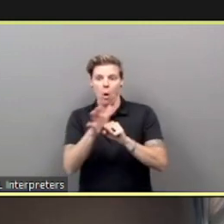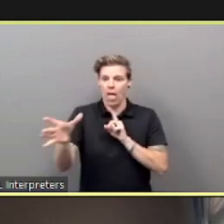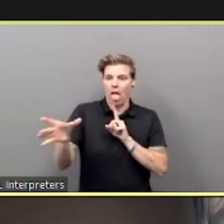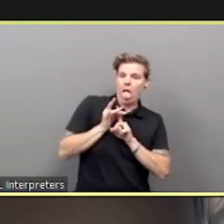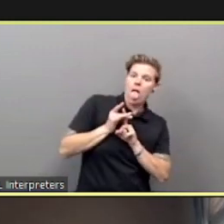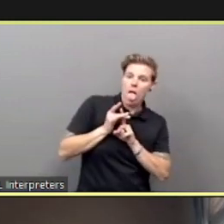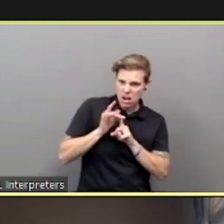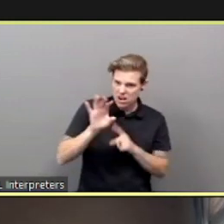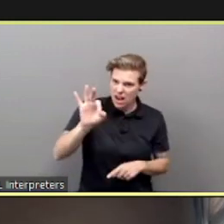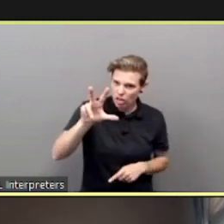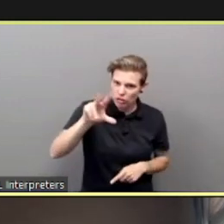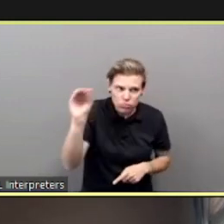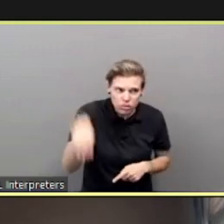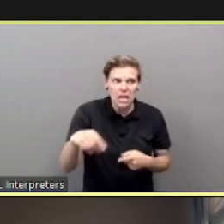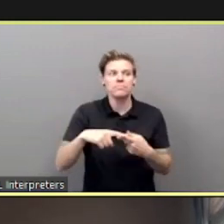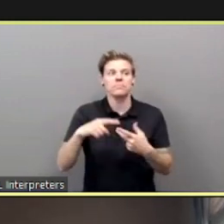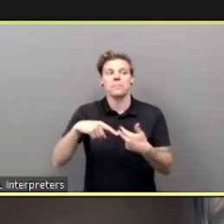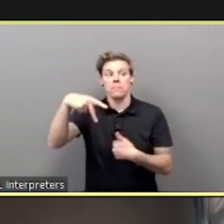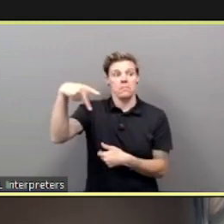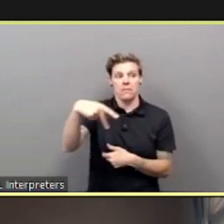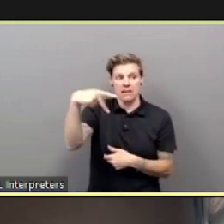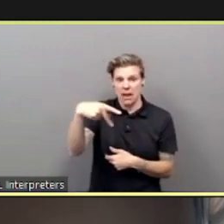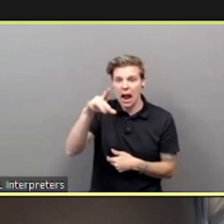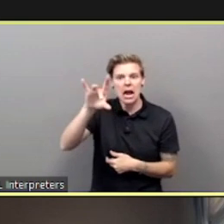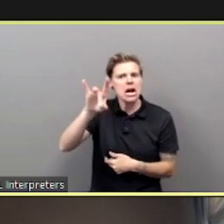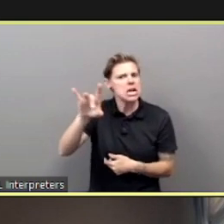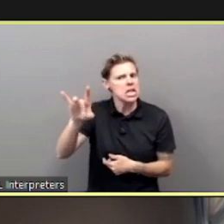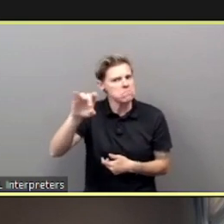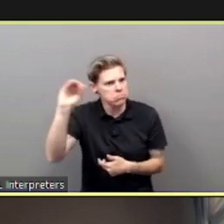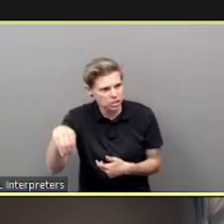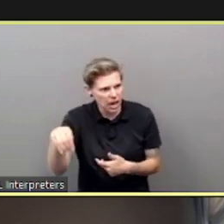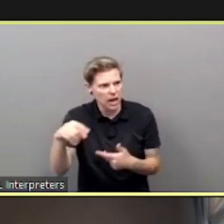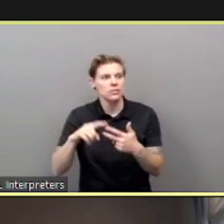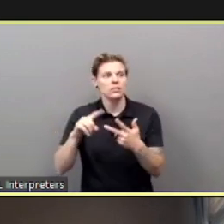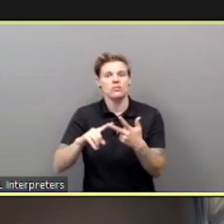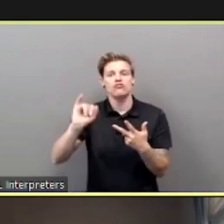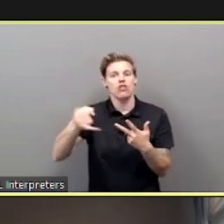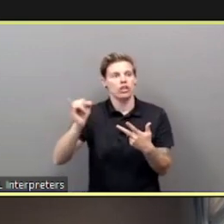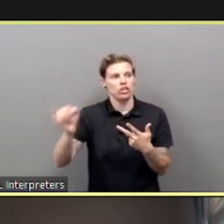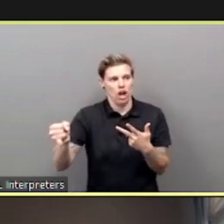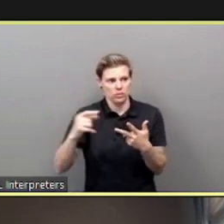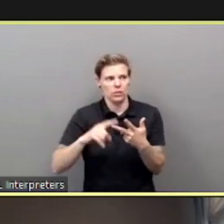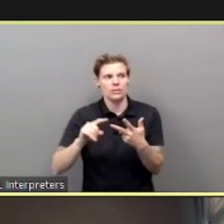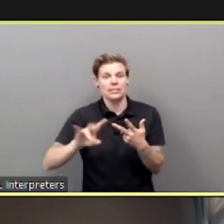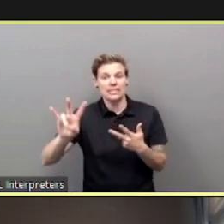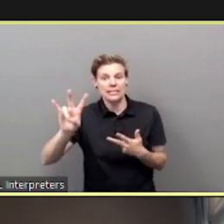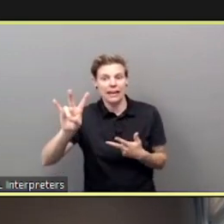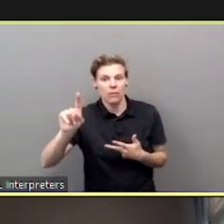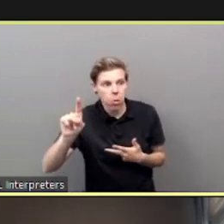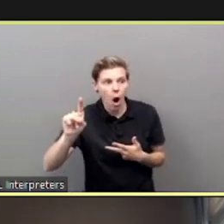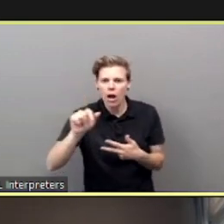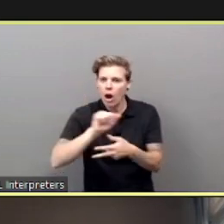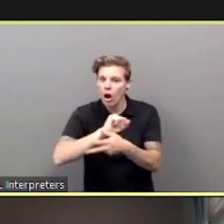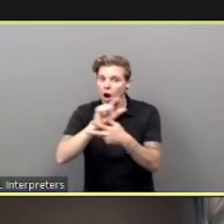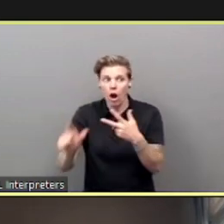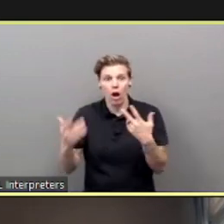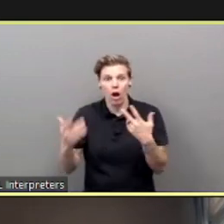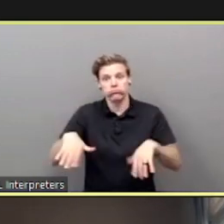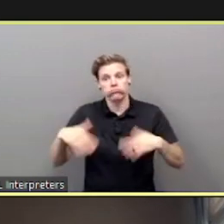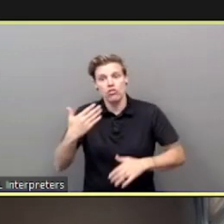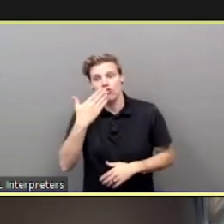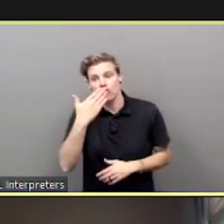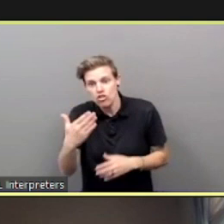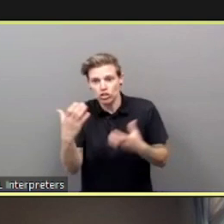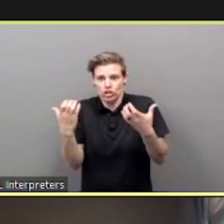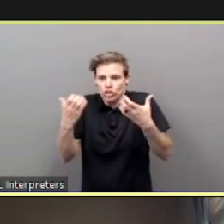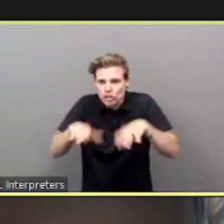is 88% and J&J is 71%. Still really, really effective. Next slide.